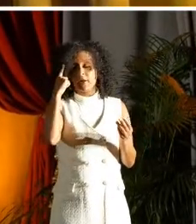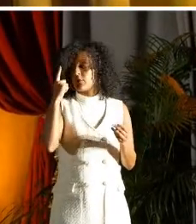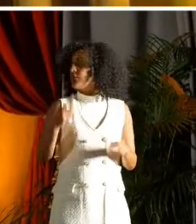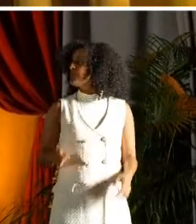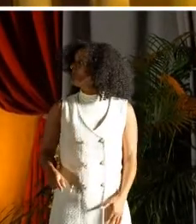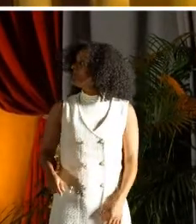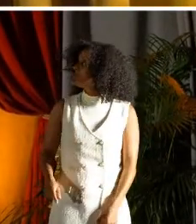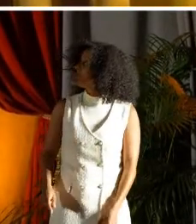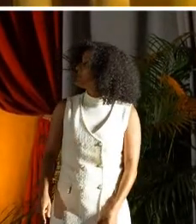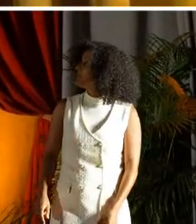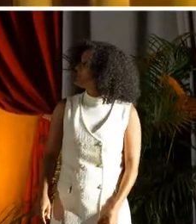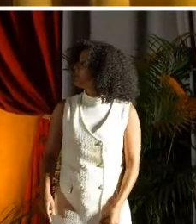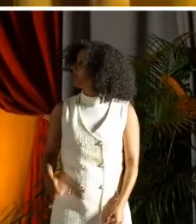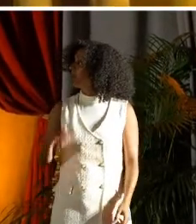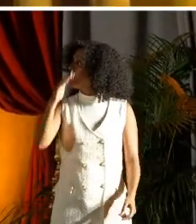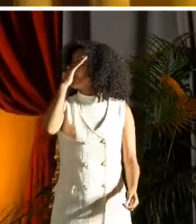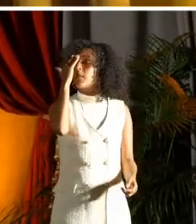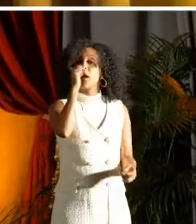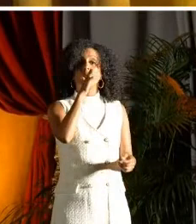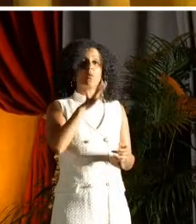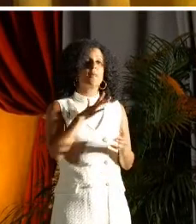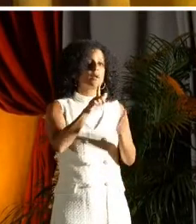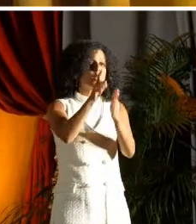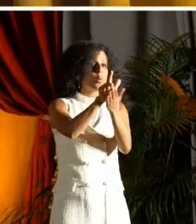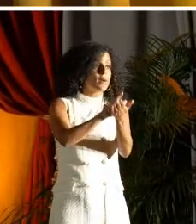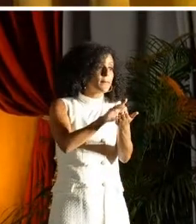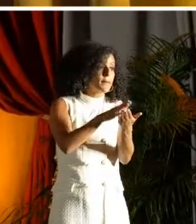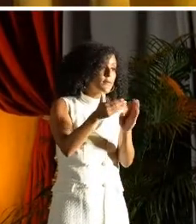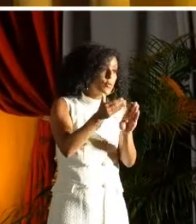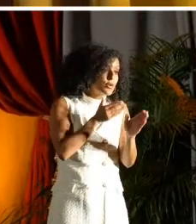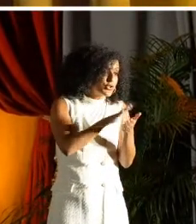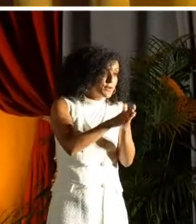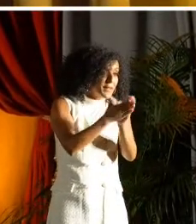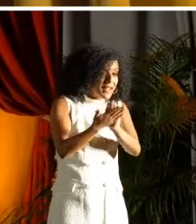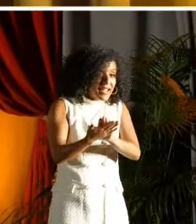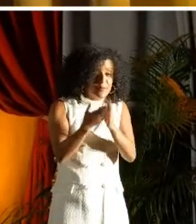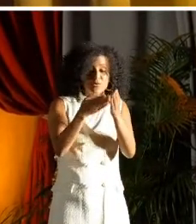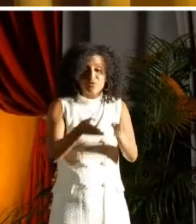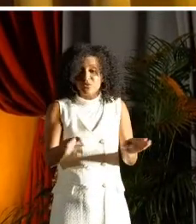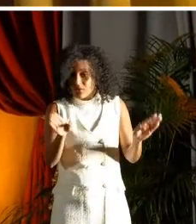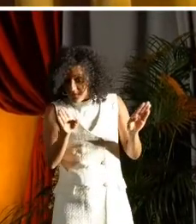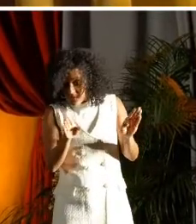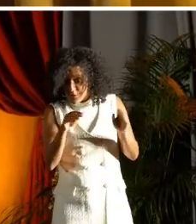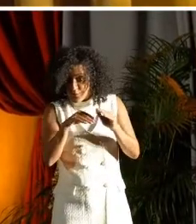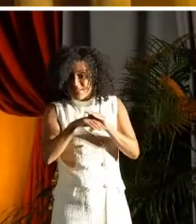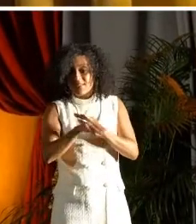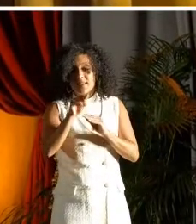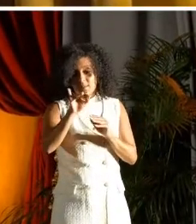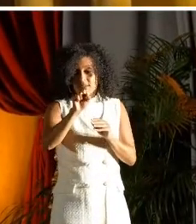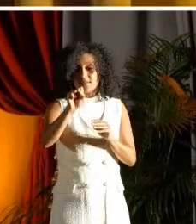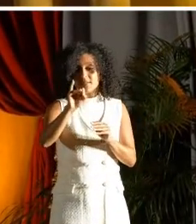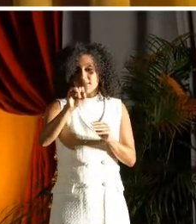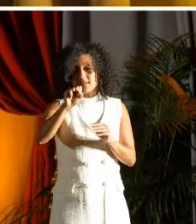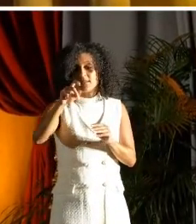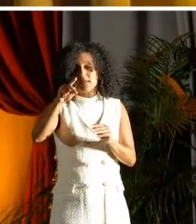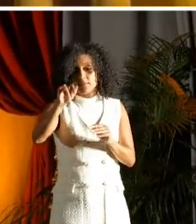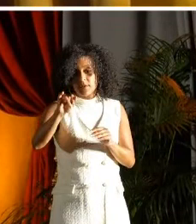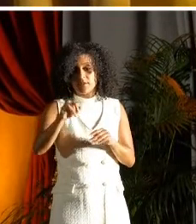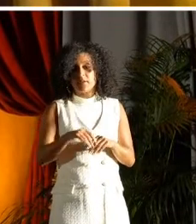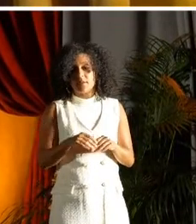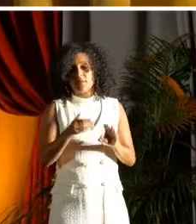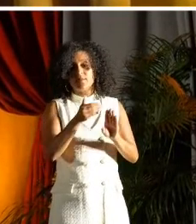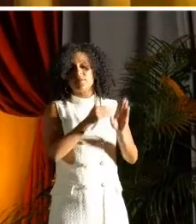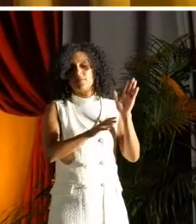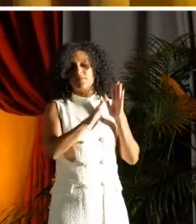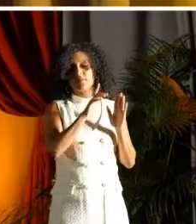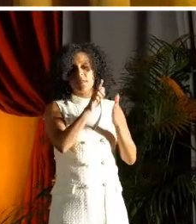was a black woman, you know, lawyer before she, you know, started the Children's Defense Fund, and she was in Mississippi. And you know, it was very unusual back then